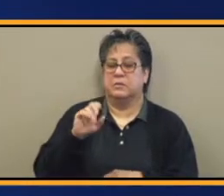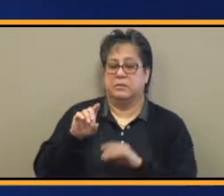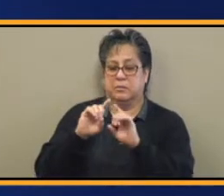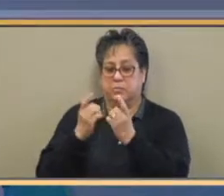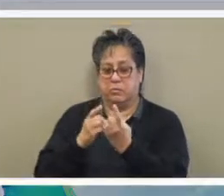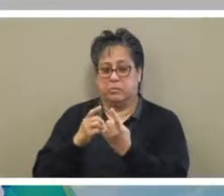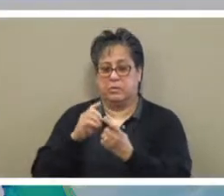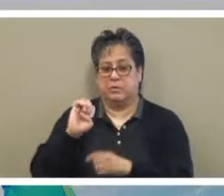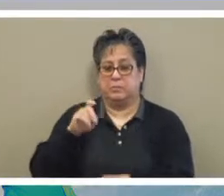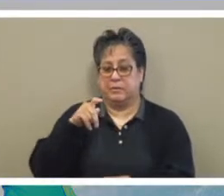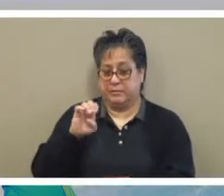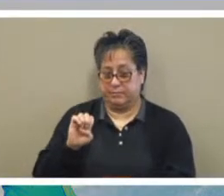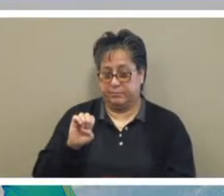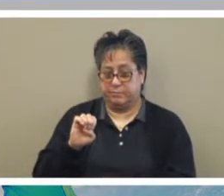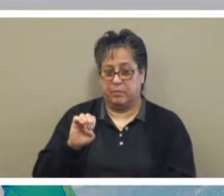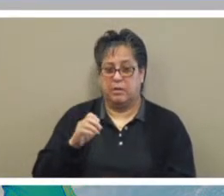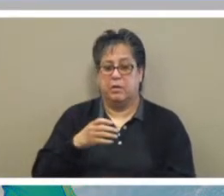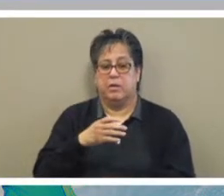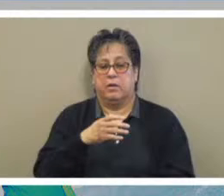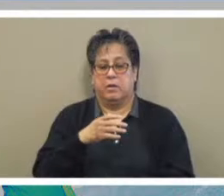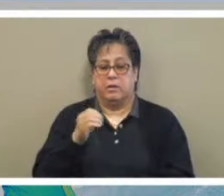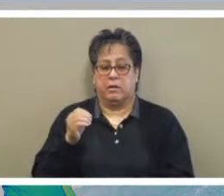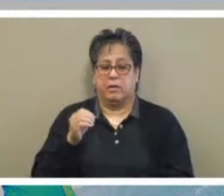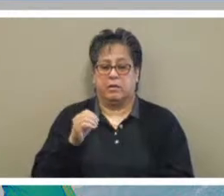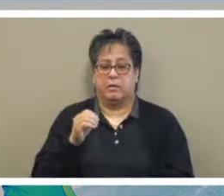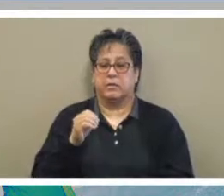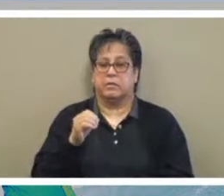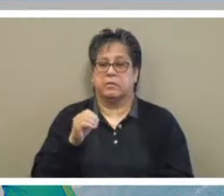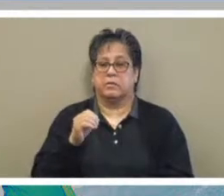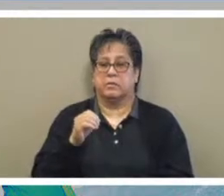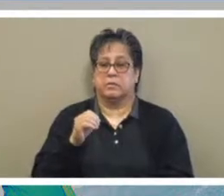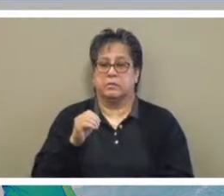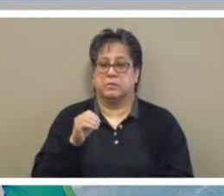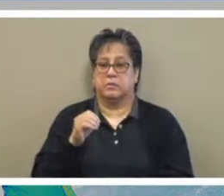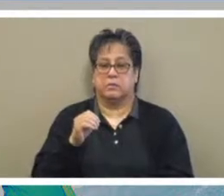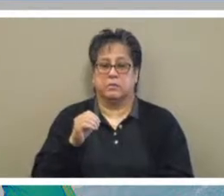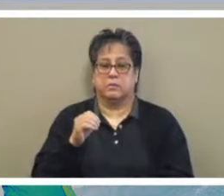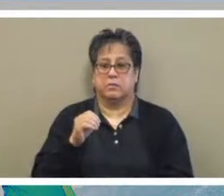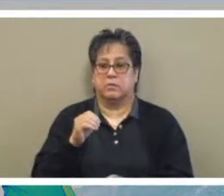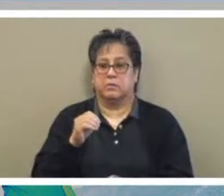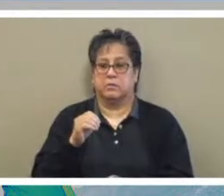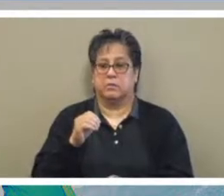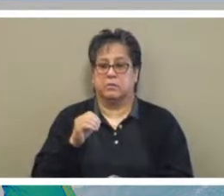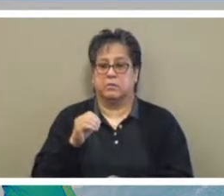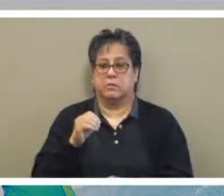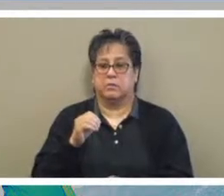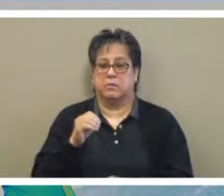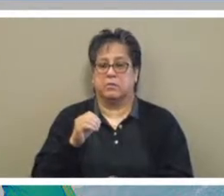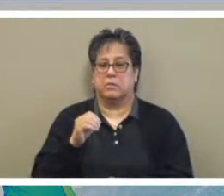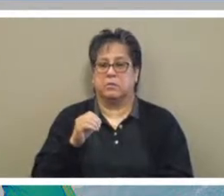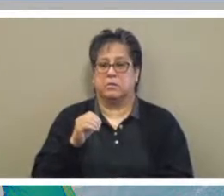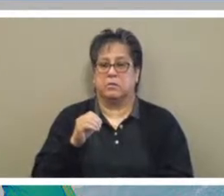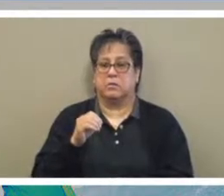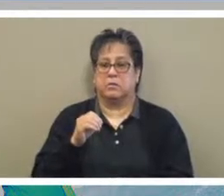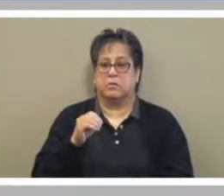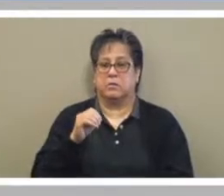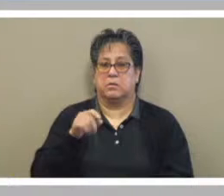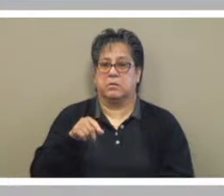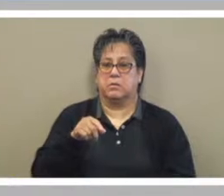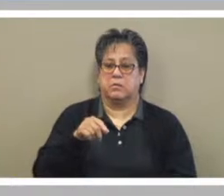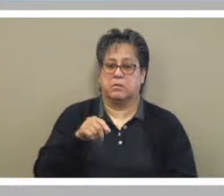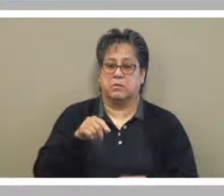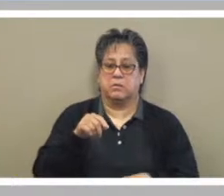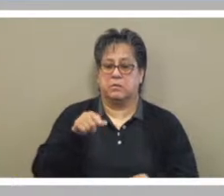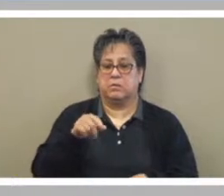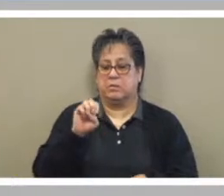at El Paso Electric. And we can move to the next slide, please. The implementation of smart